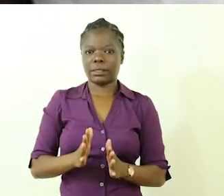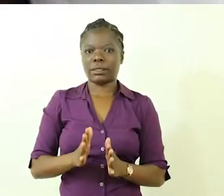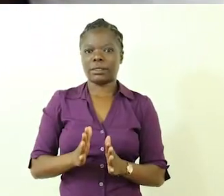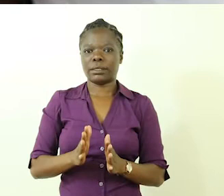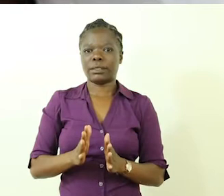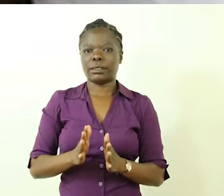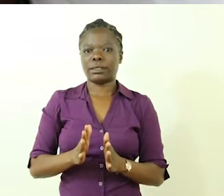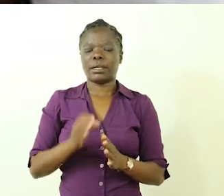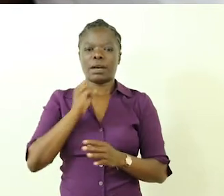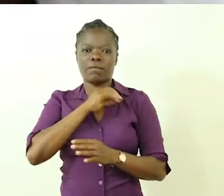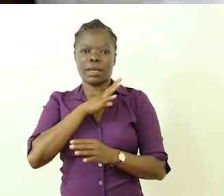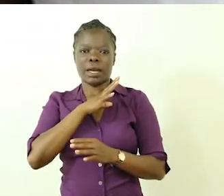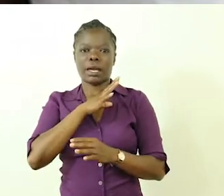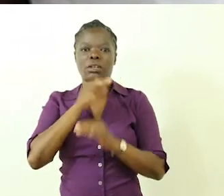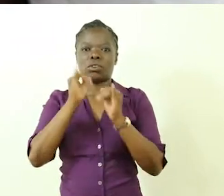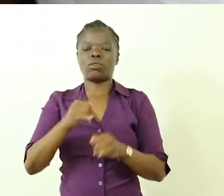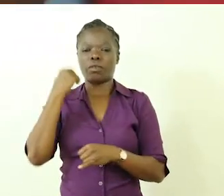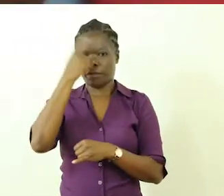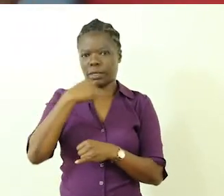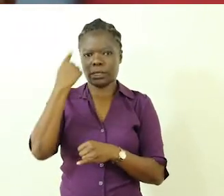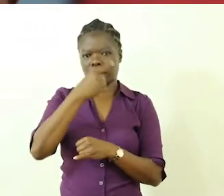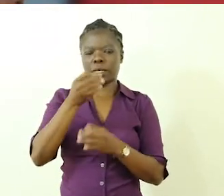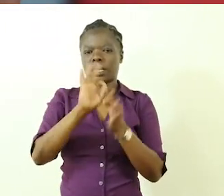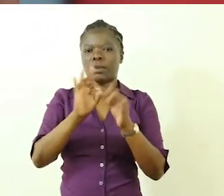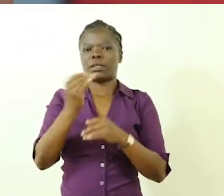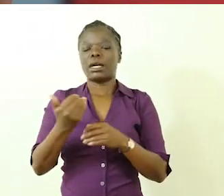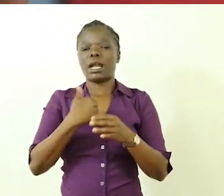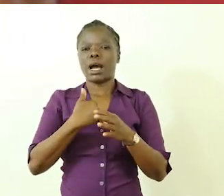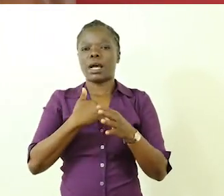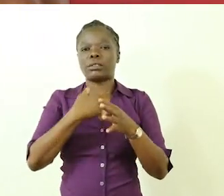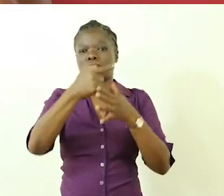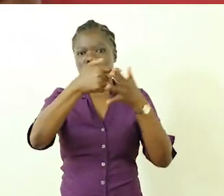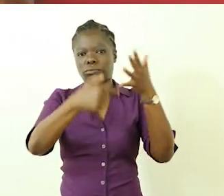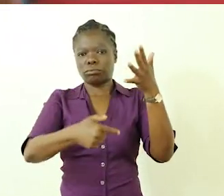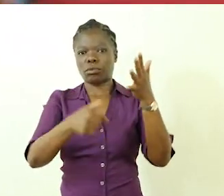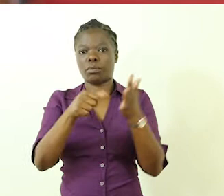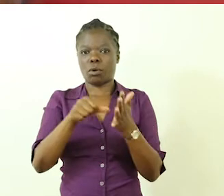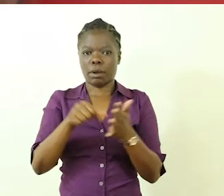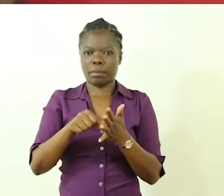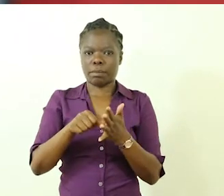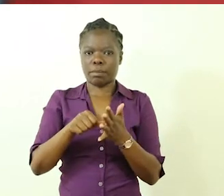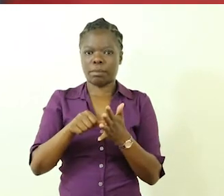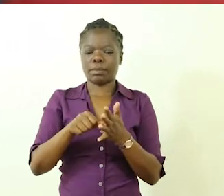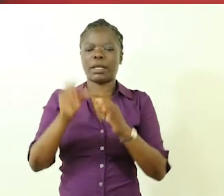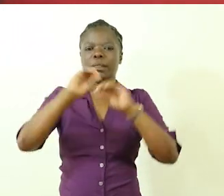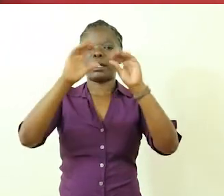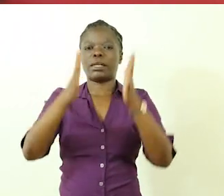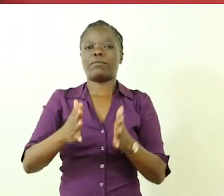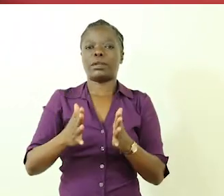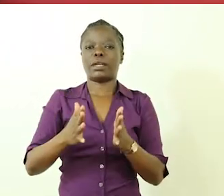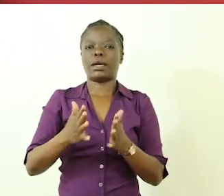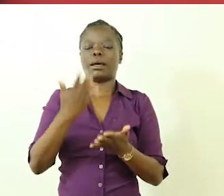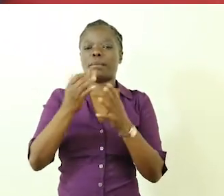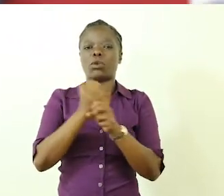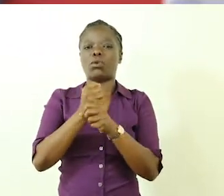of new faces. If a child has or shows difficulties in doing the above, the